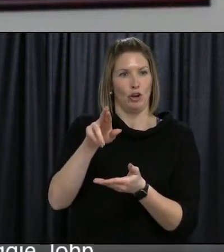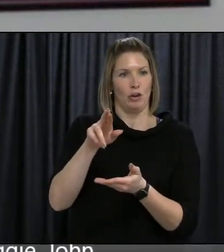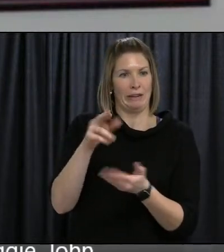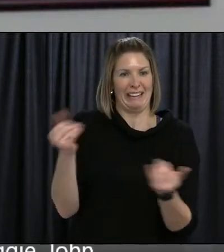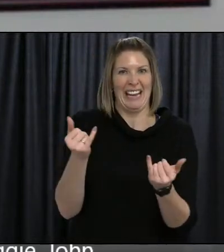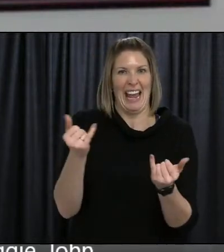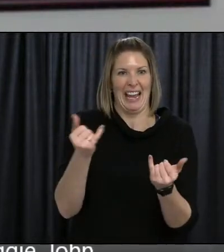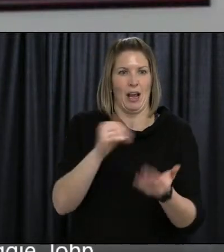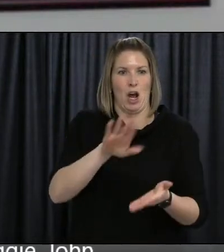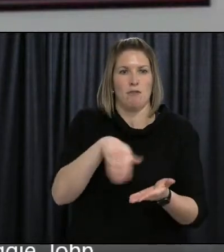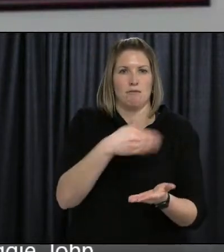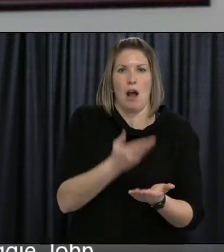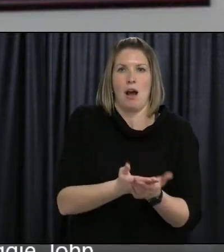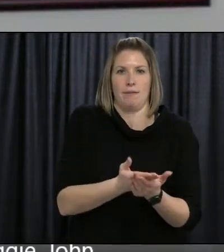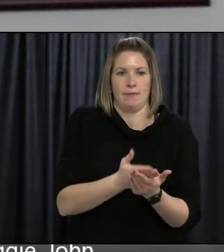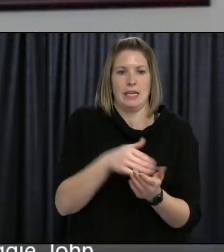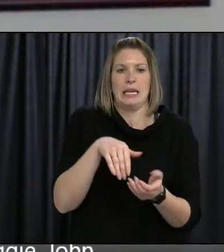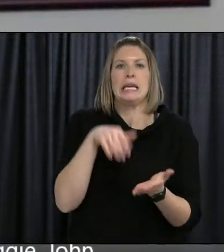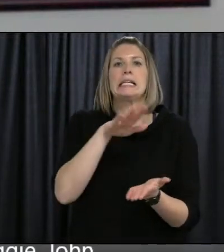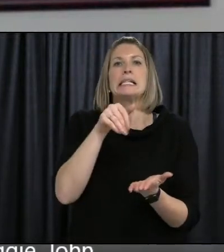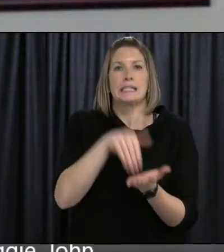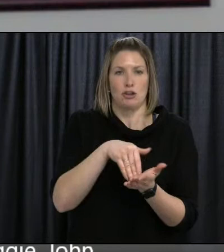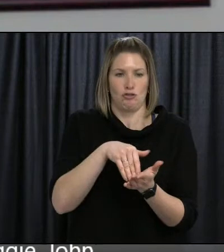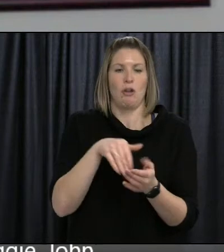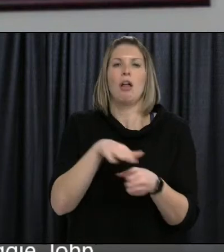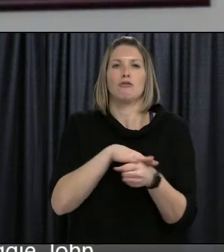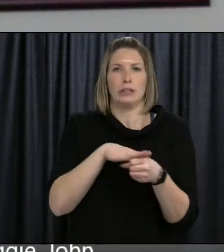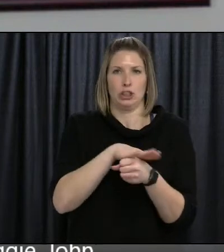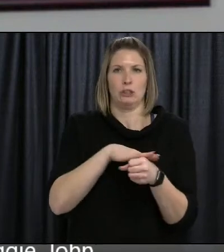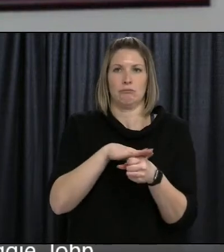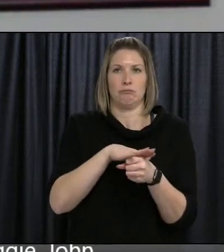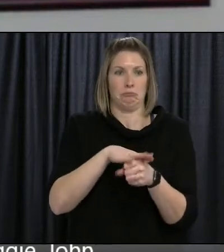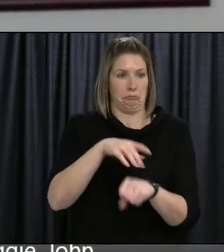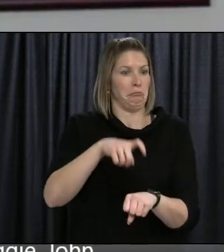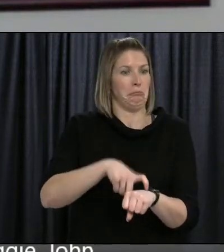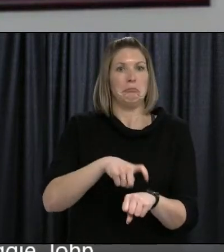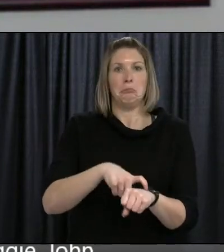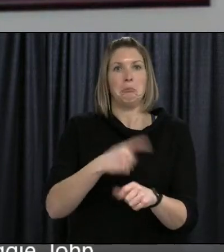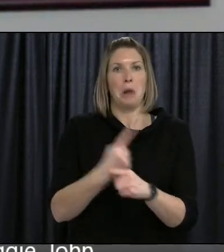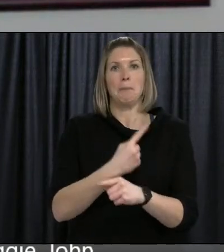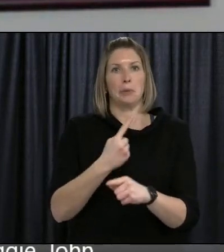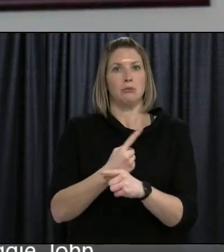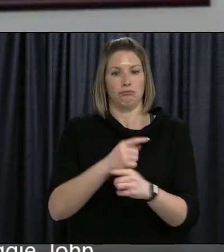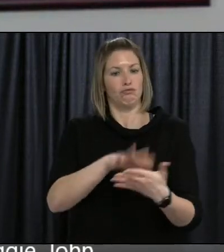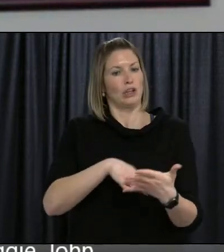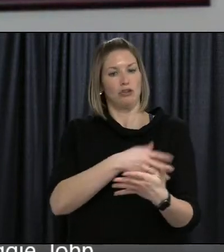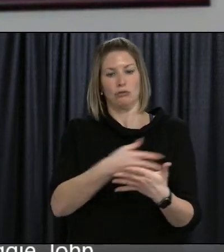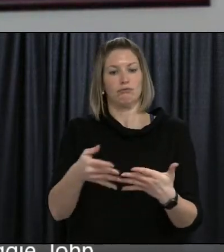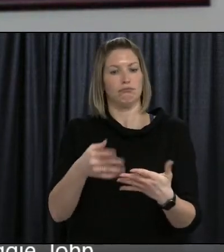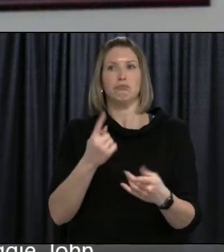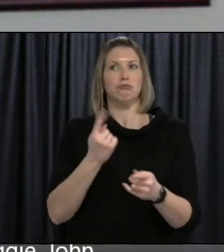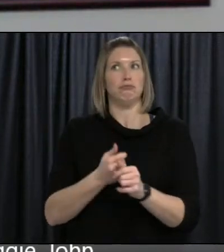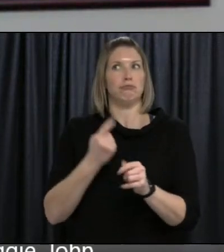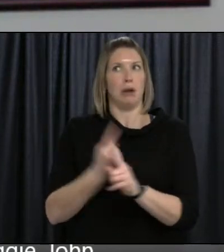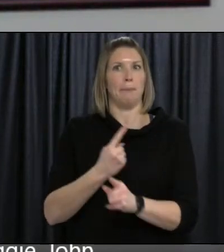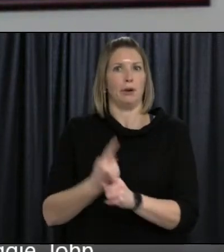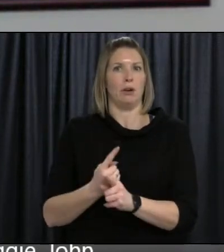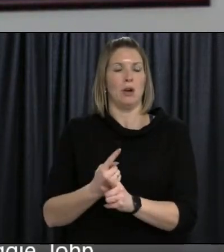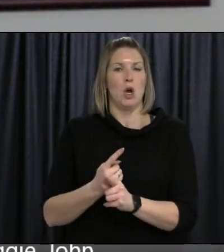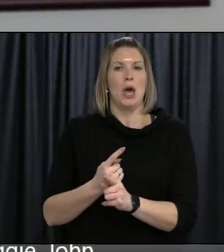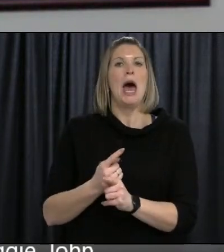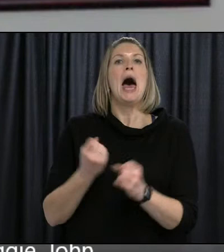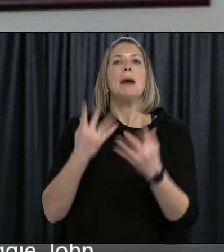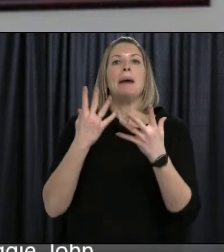today. Is our expectation. We will get 1,950 doses today,